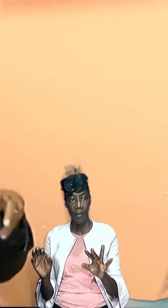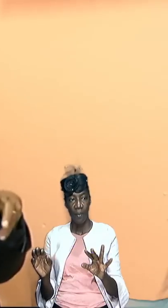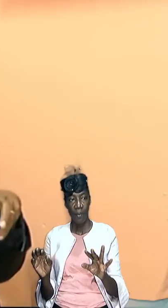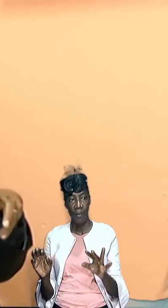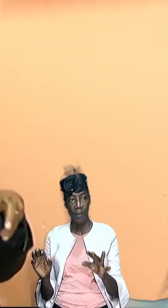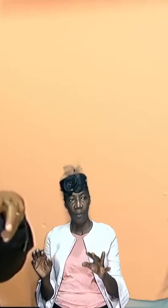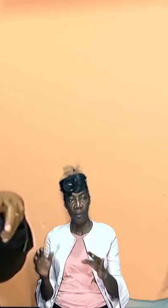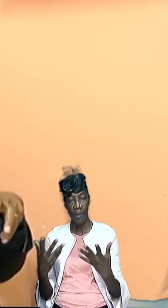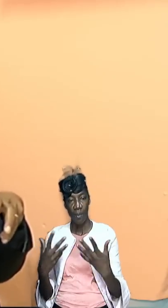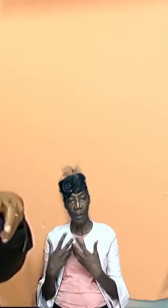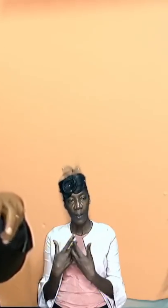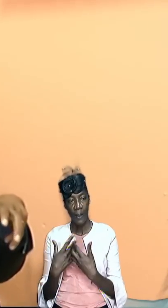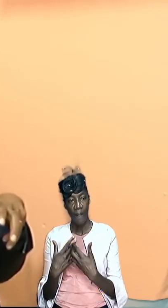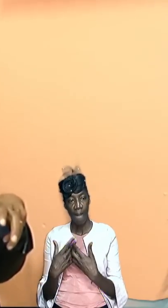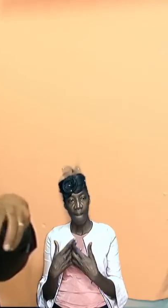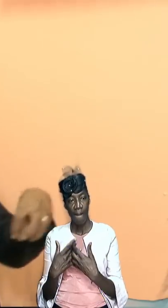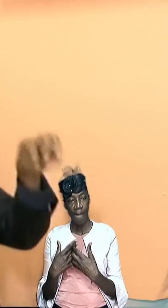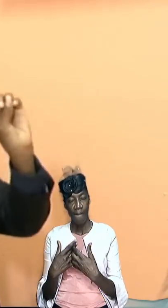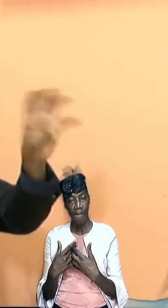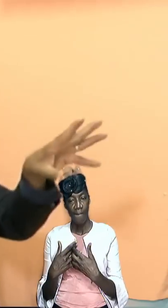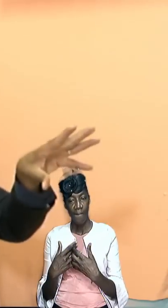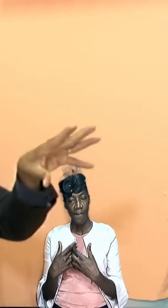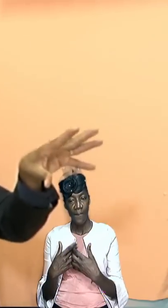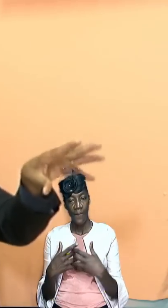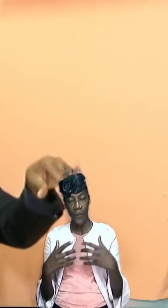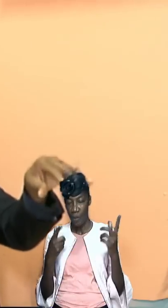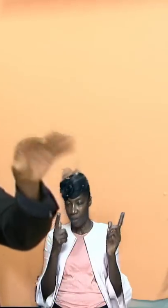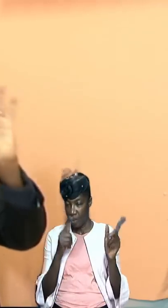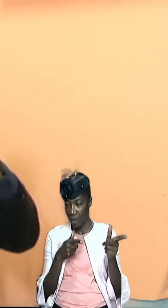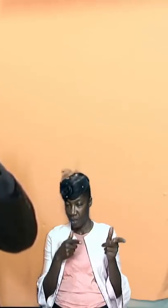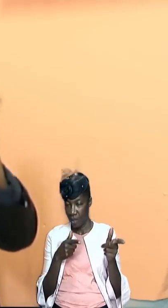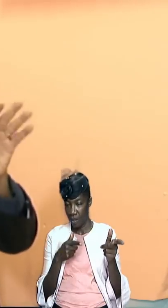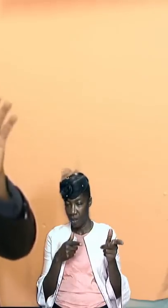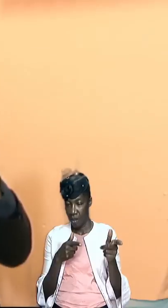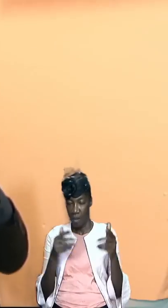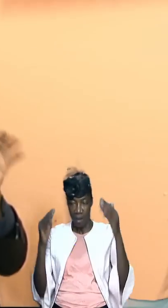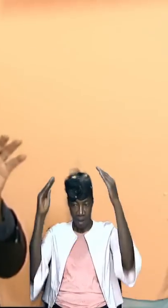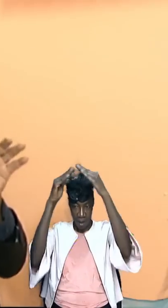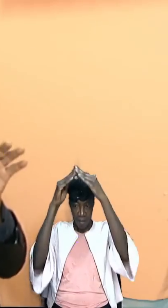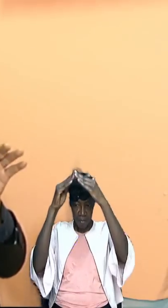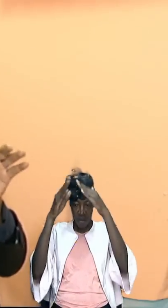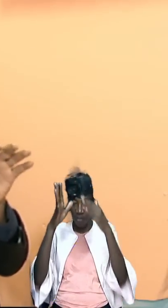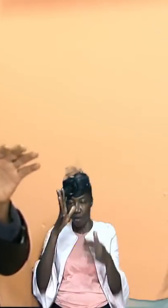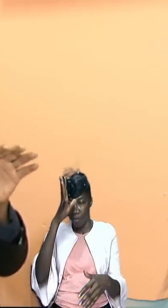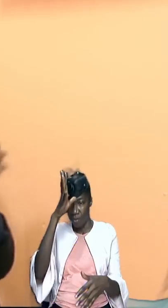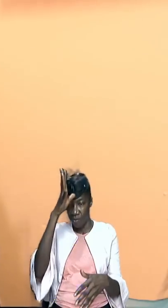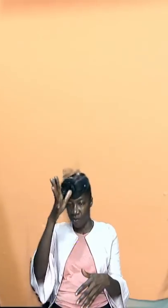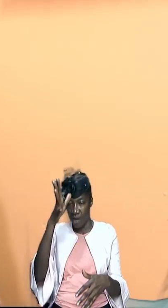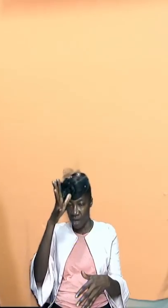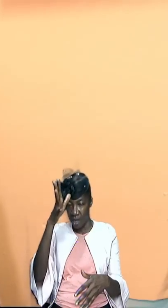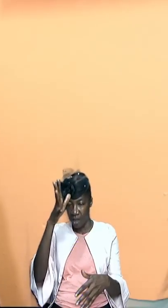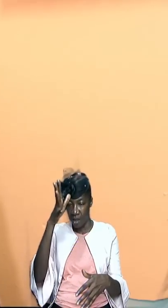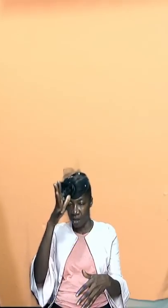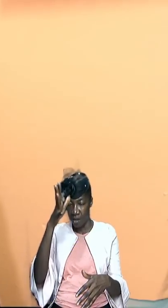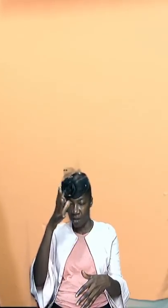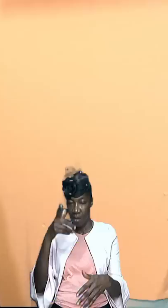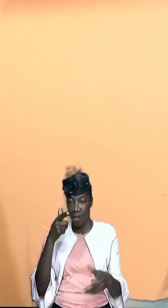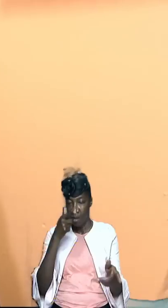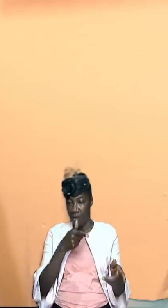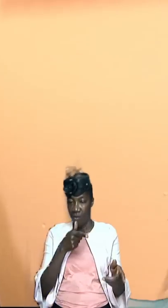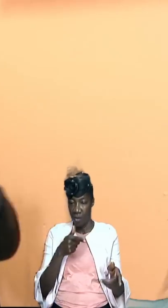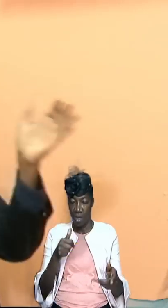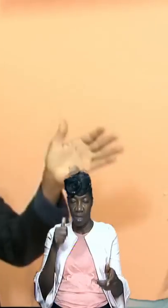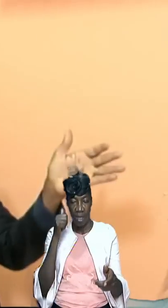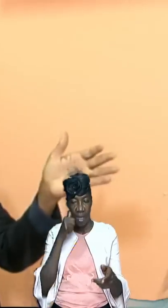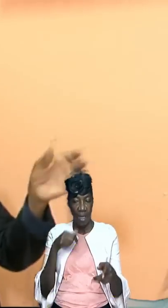own father in his family. The same mother, same father, but one sister out